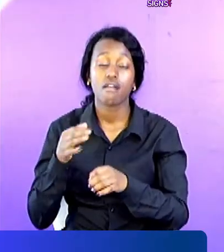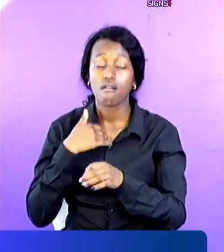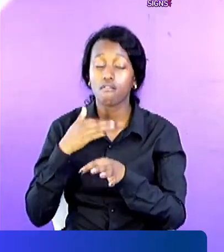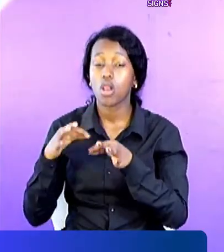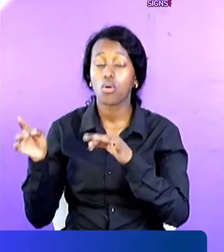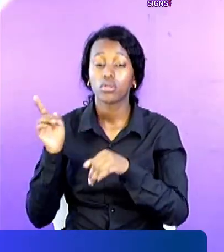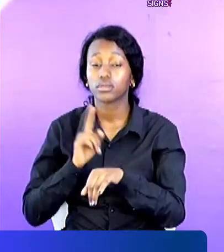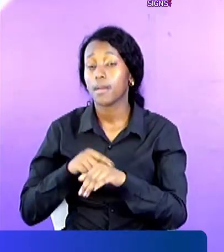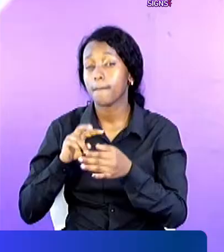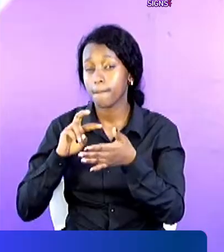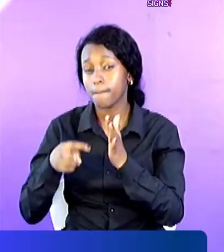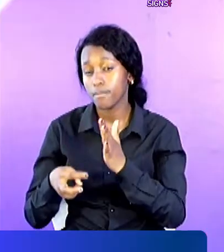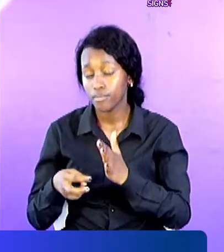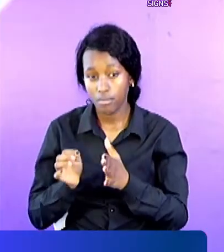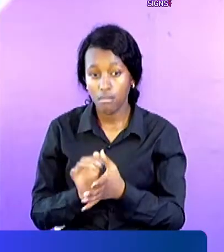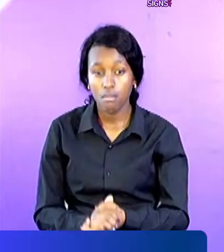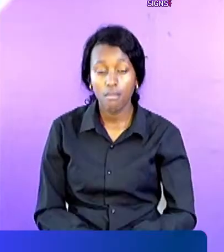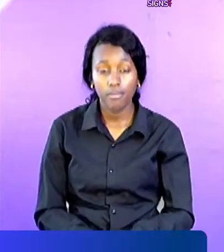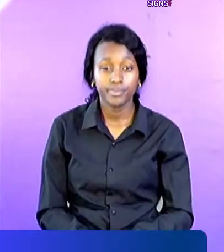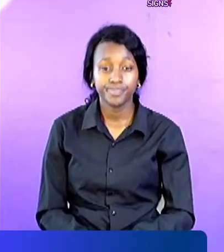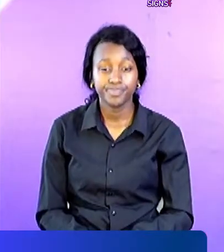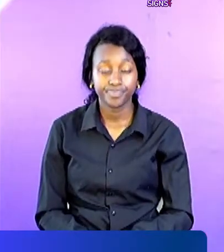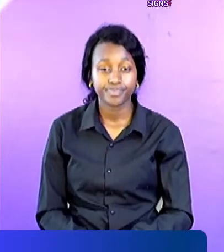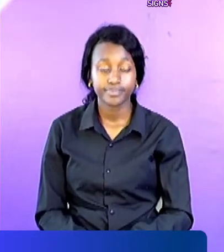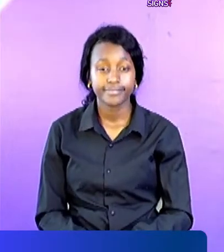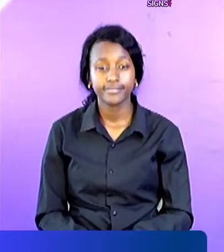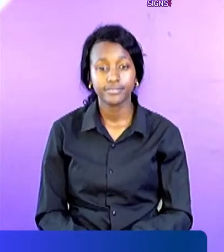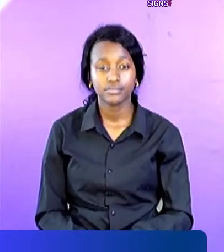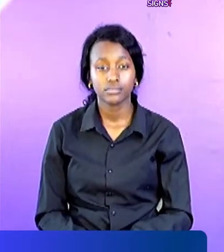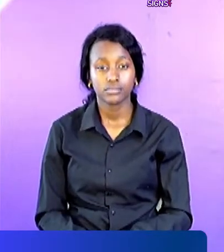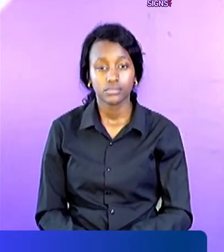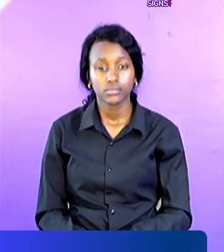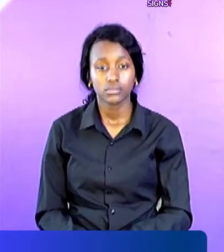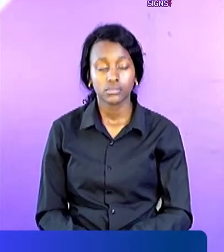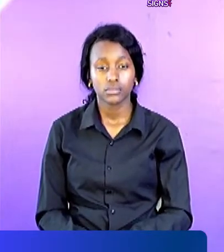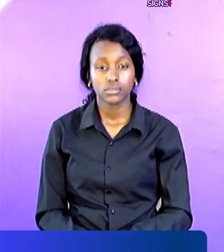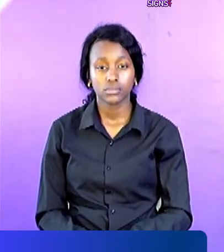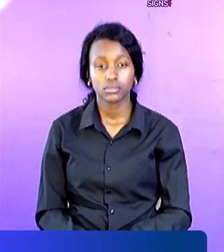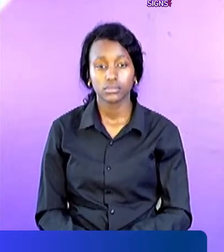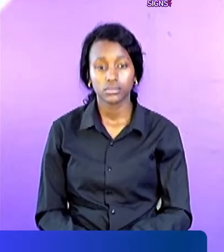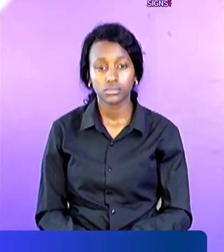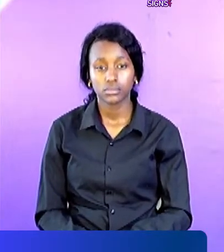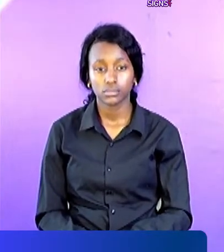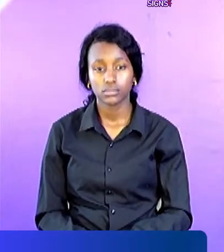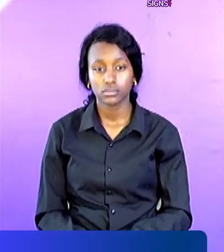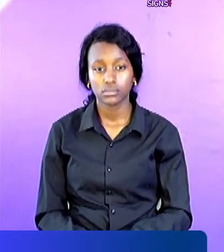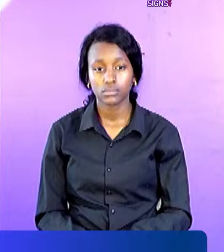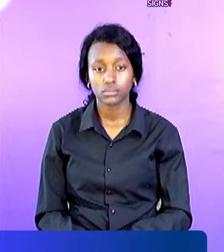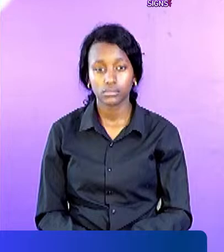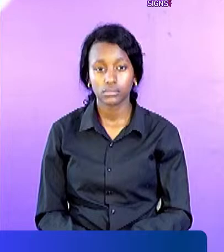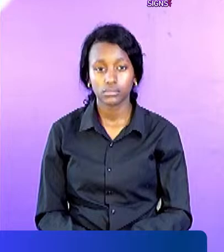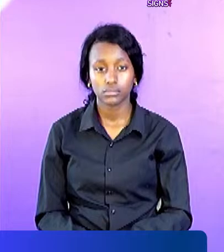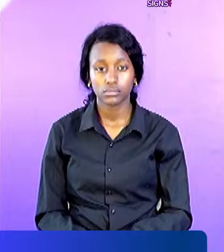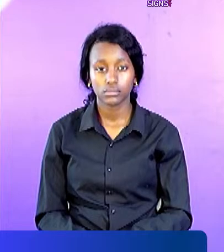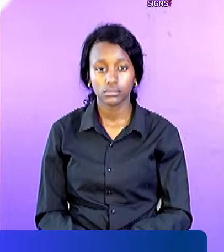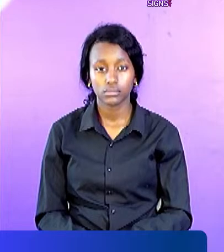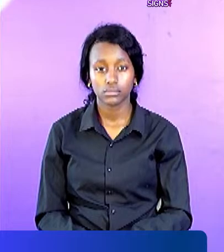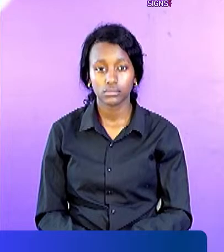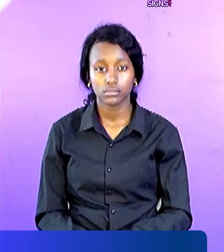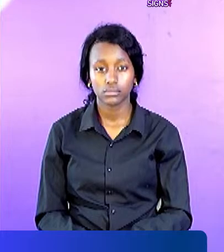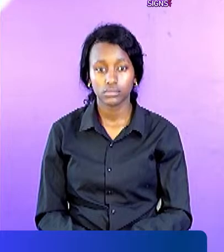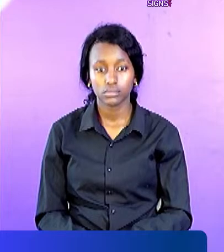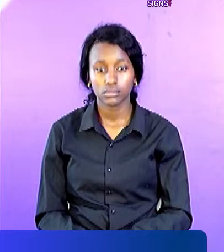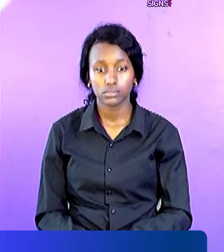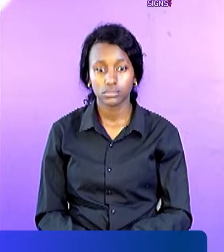saying very long-term, but they're looking to typically for 5 years. But they want to finance projects